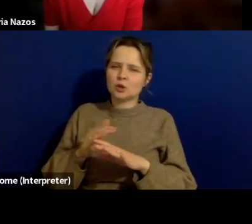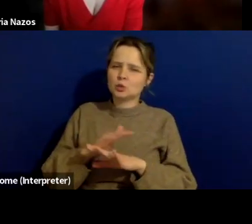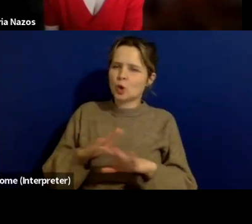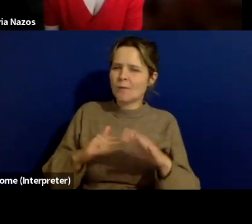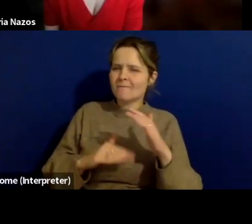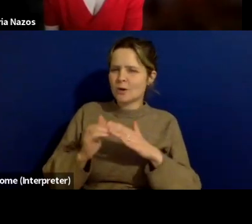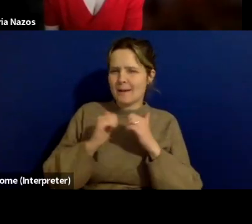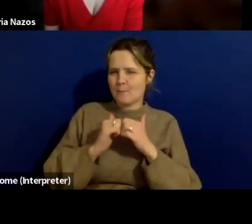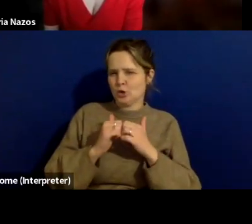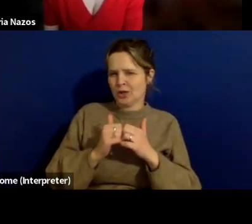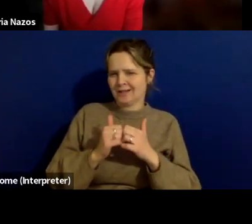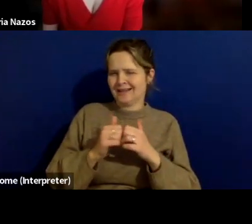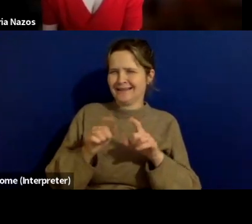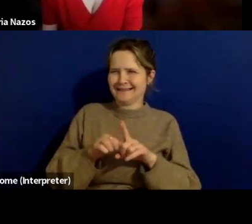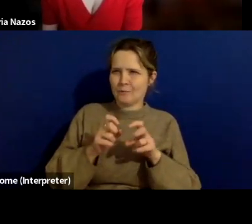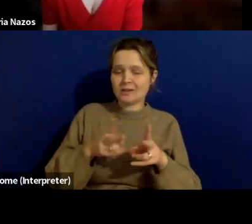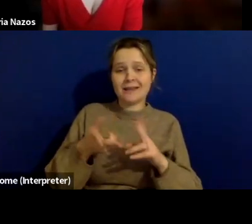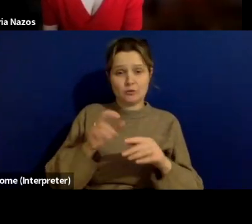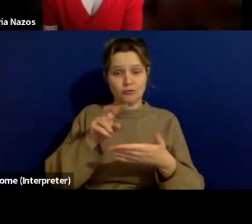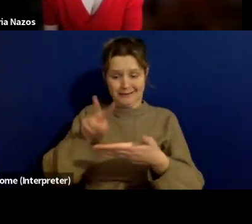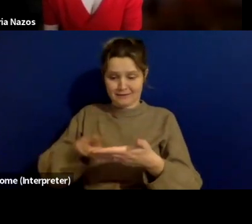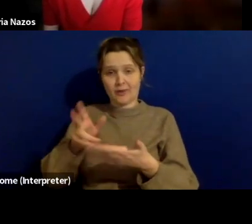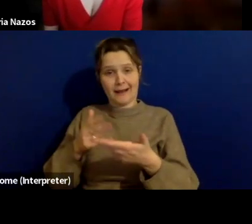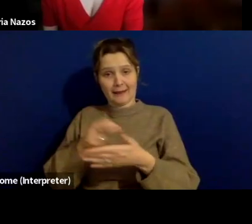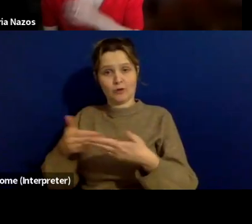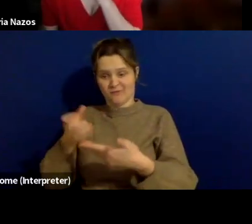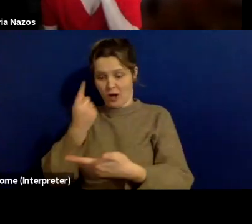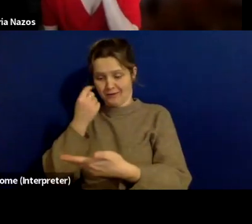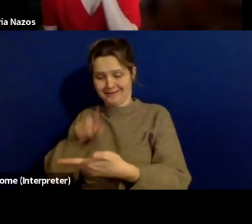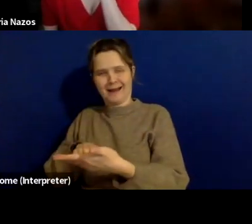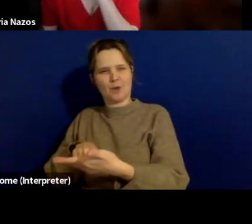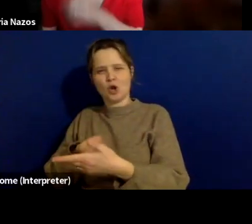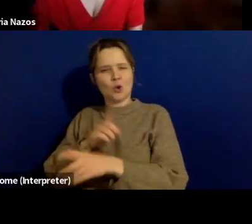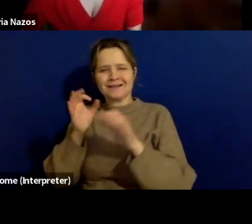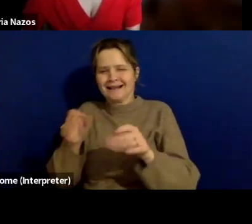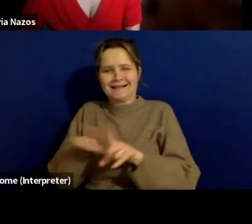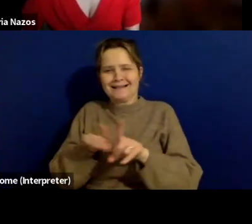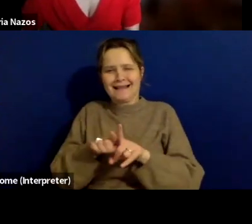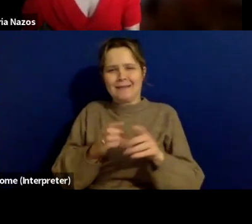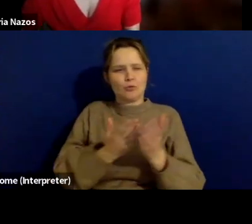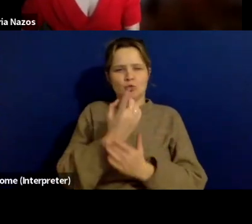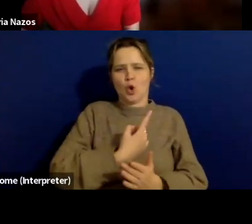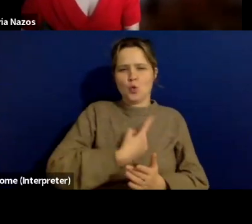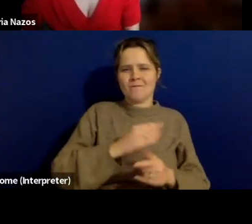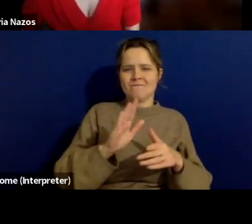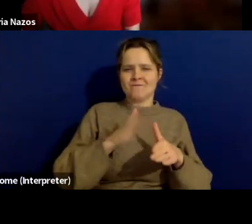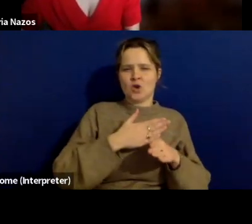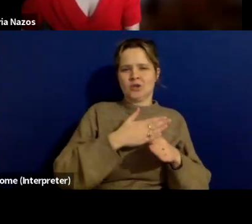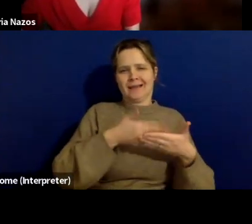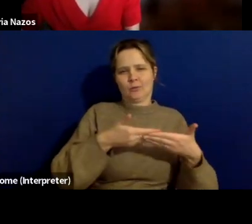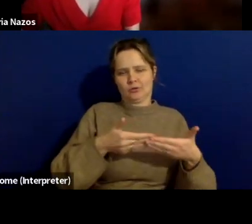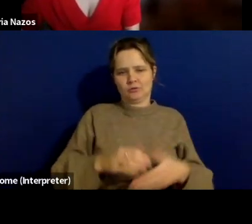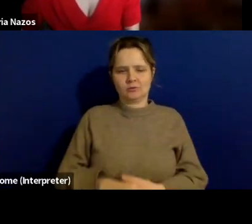in our own language. So yes, I love very much Alice